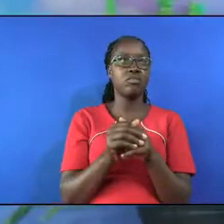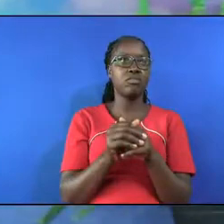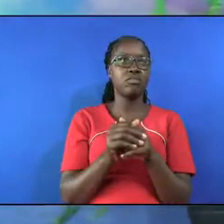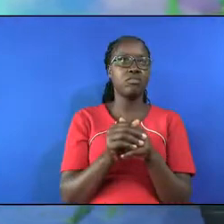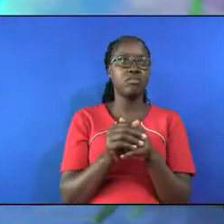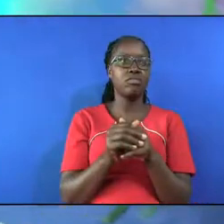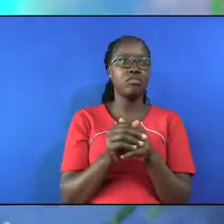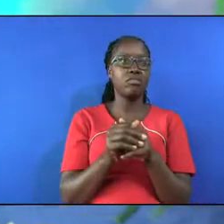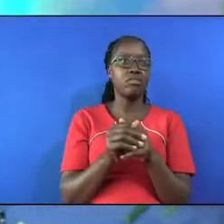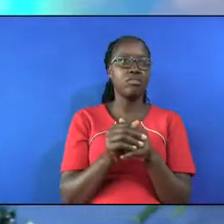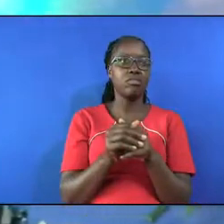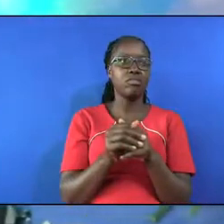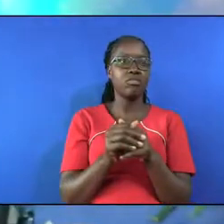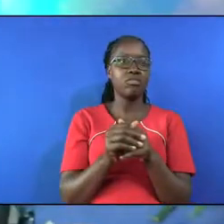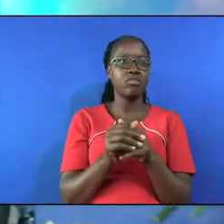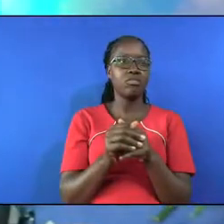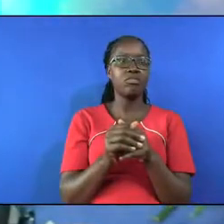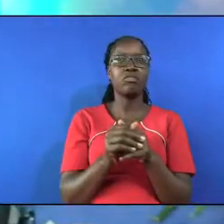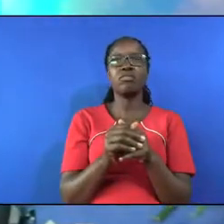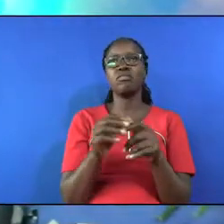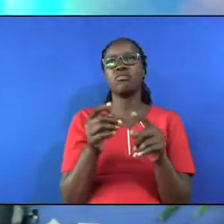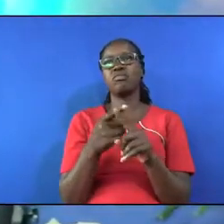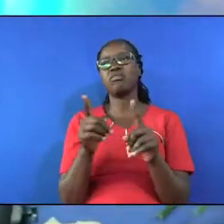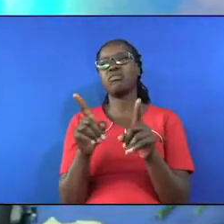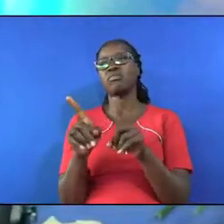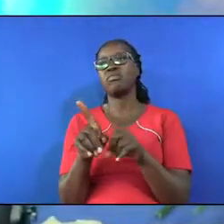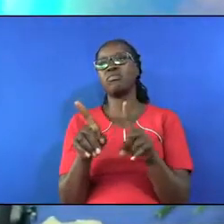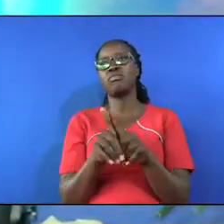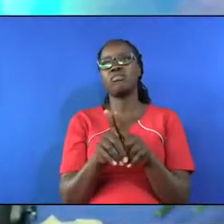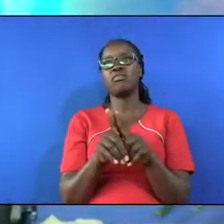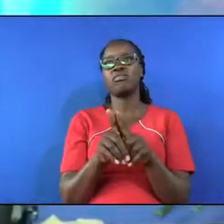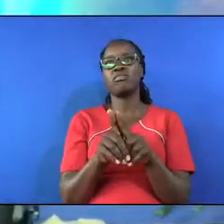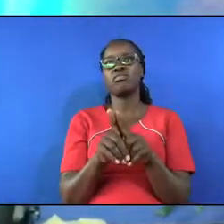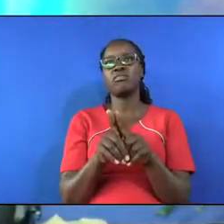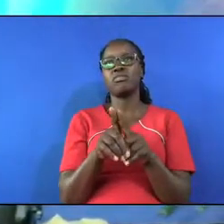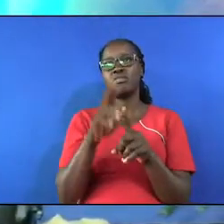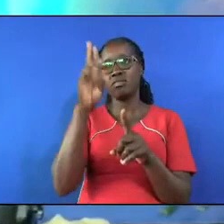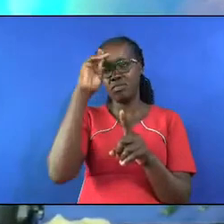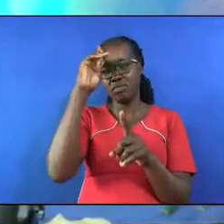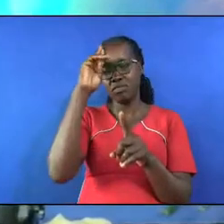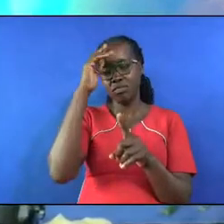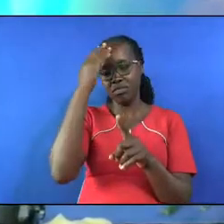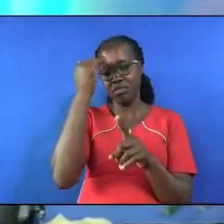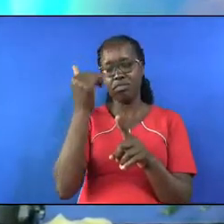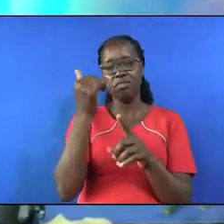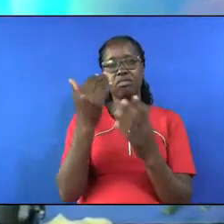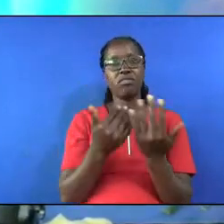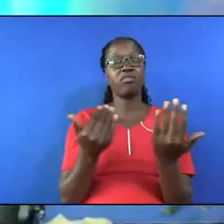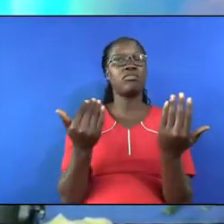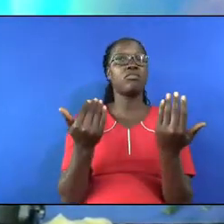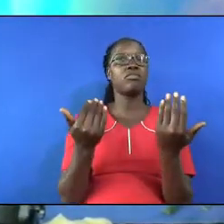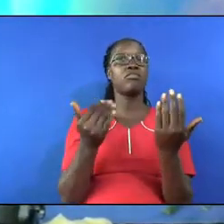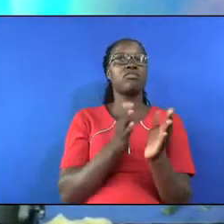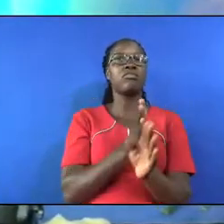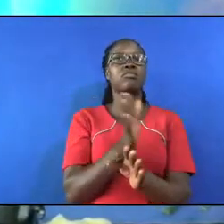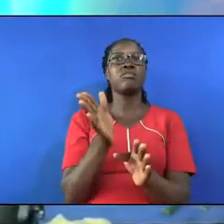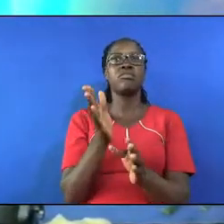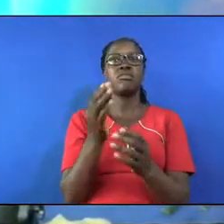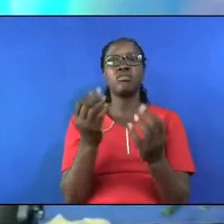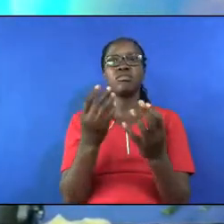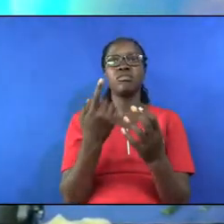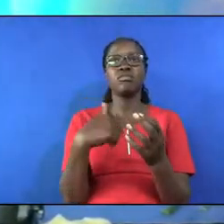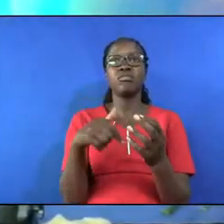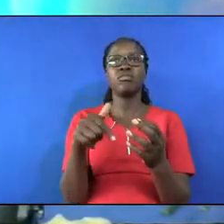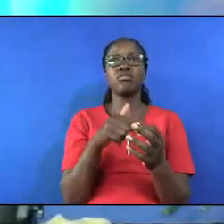so I'm not only urging the children, but also us. The reason why our children have not yet learnt of this is because many of us